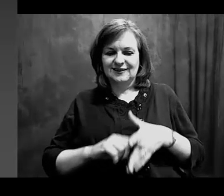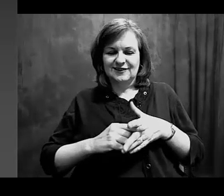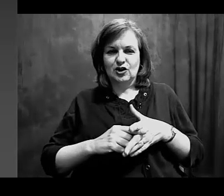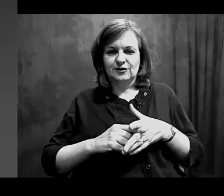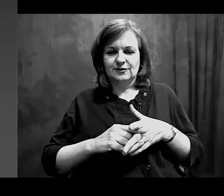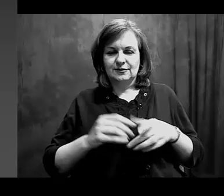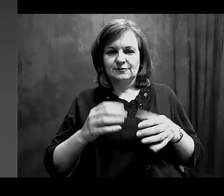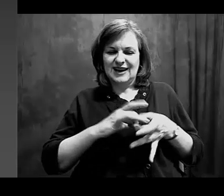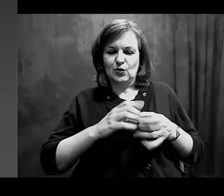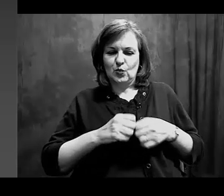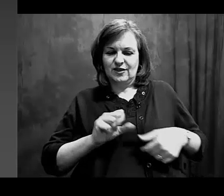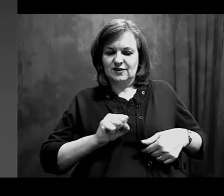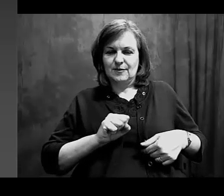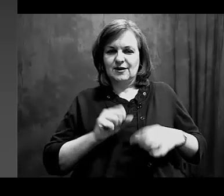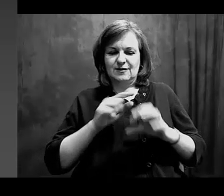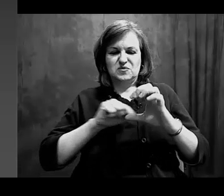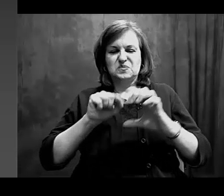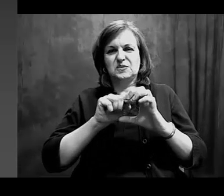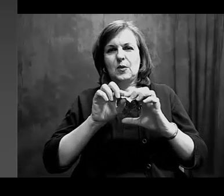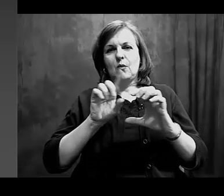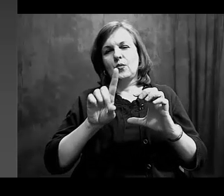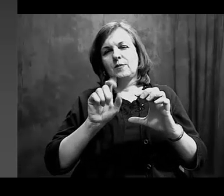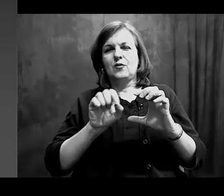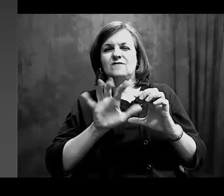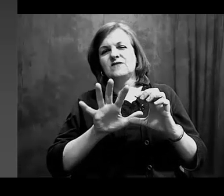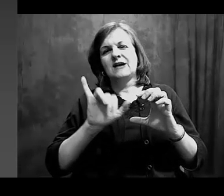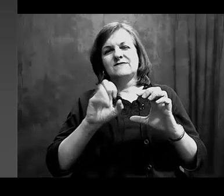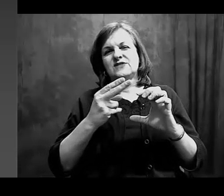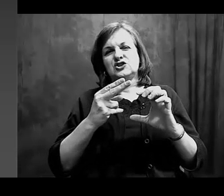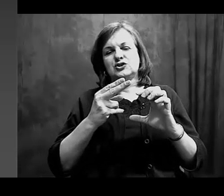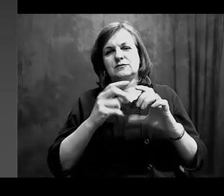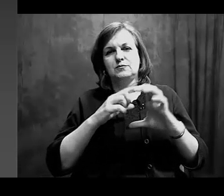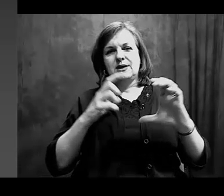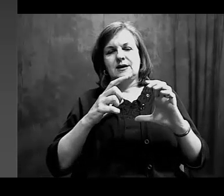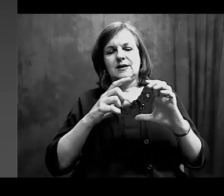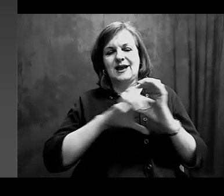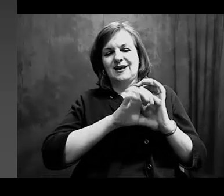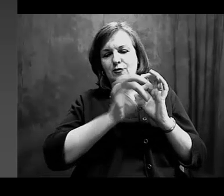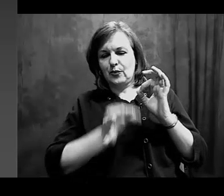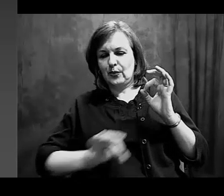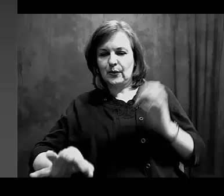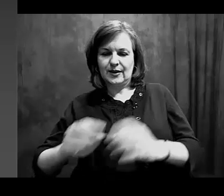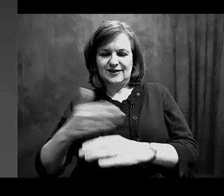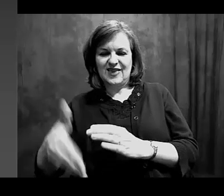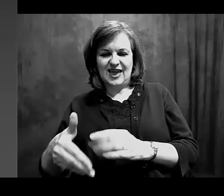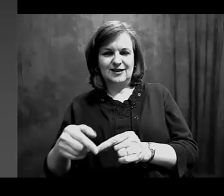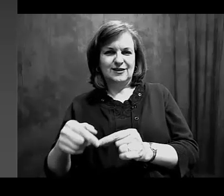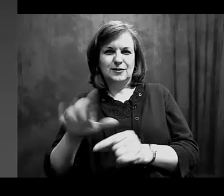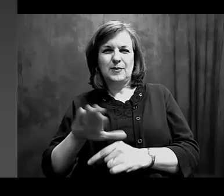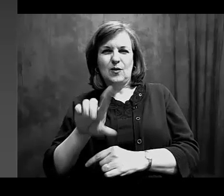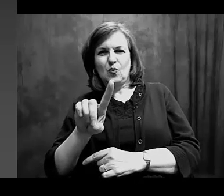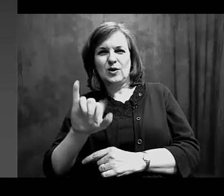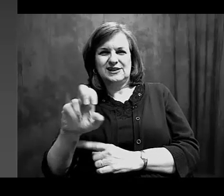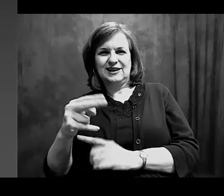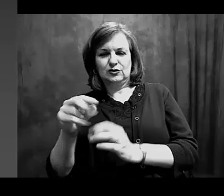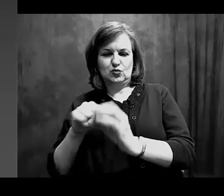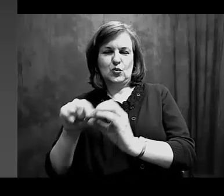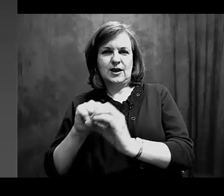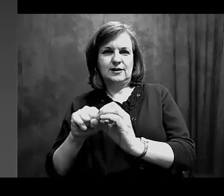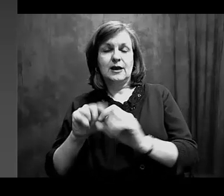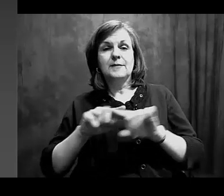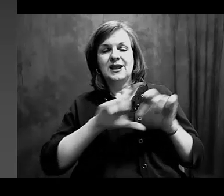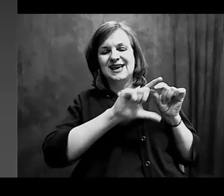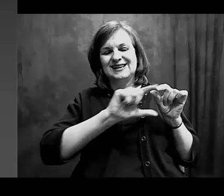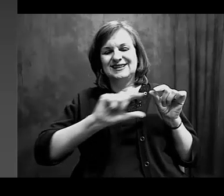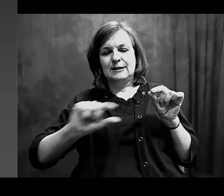an inch and a half, and by the time it ends, it's about an inch wide. So, not much variation between start and finish, but